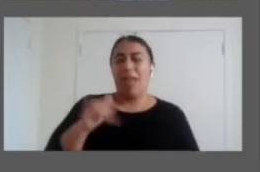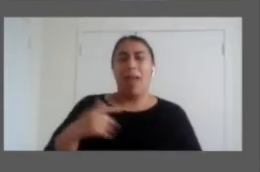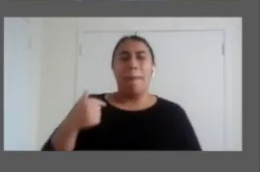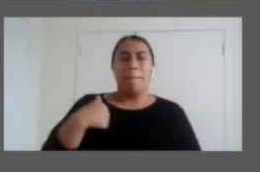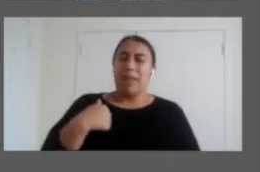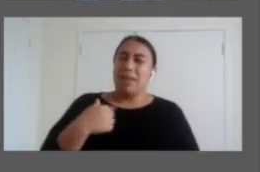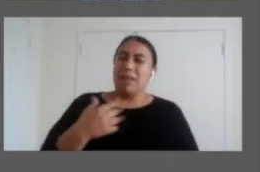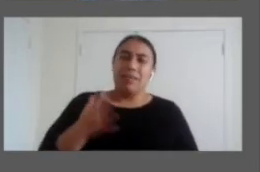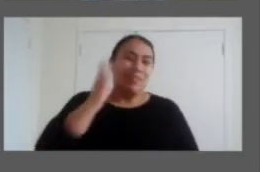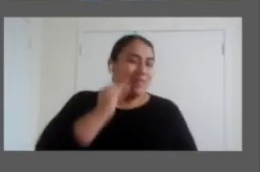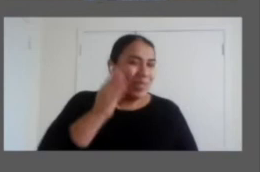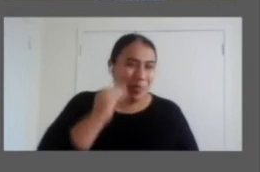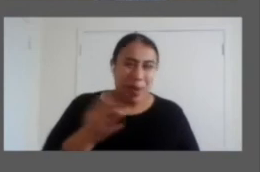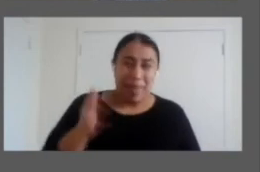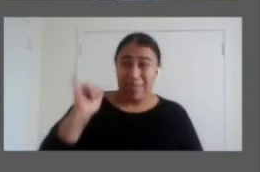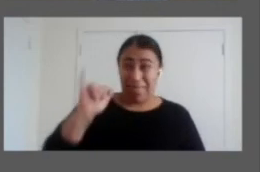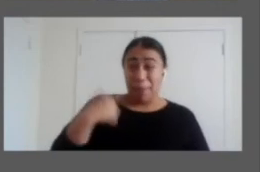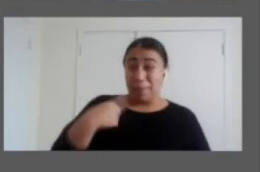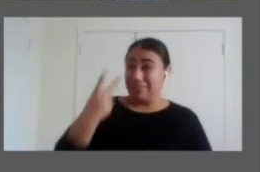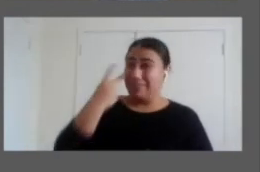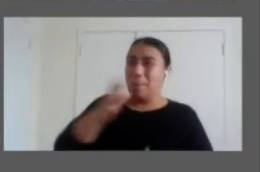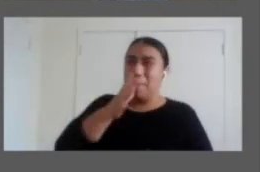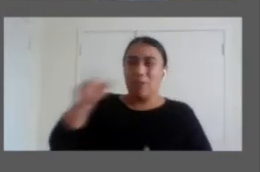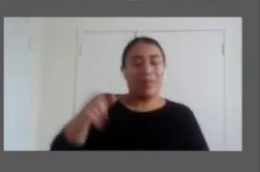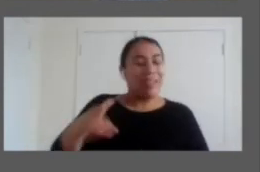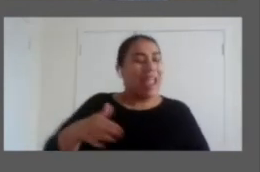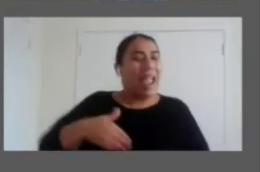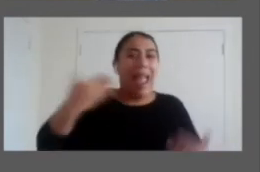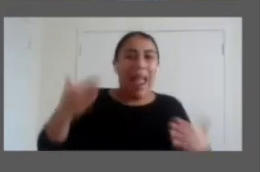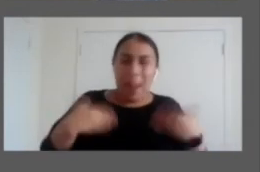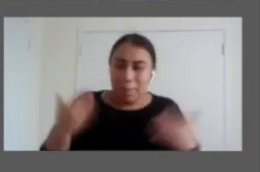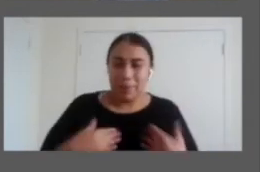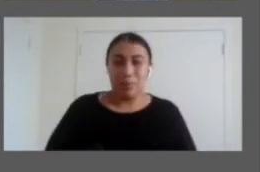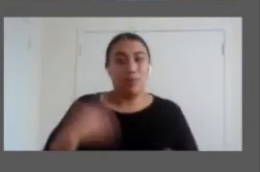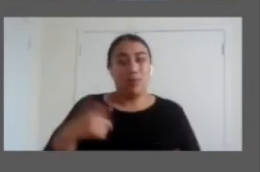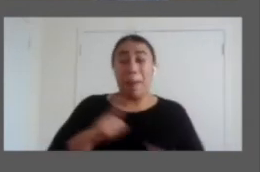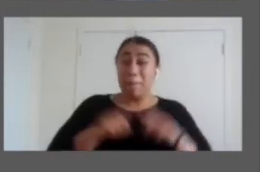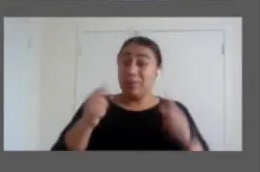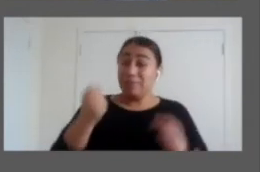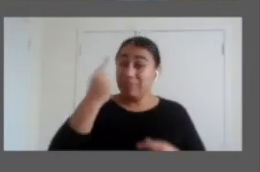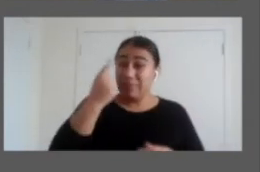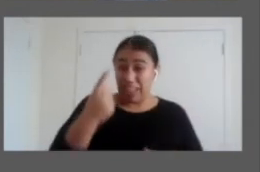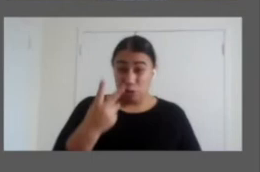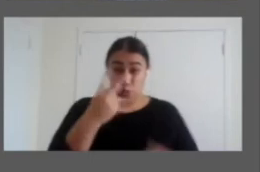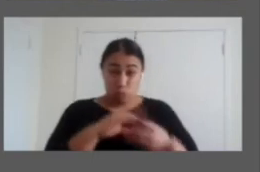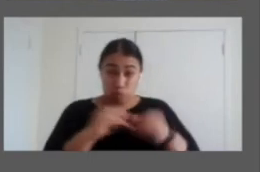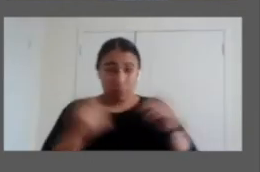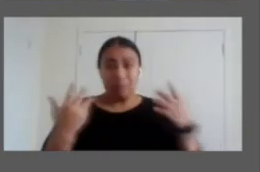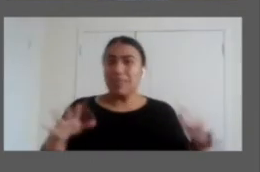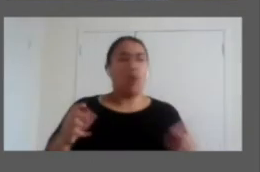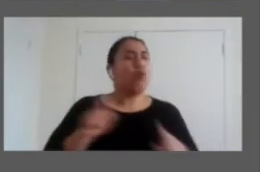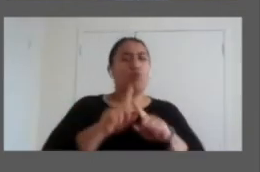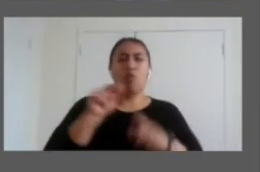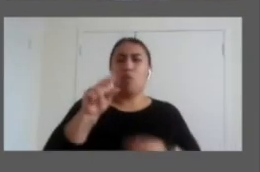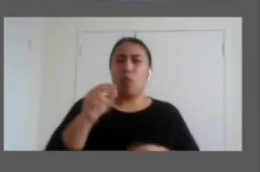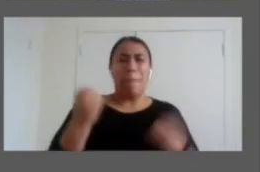The regulations for medical cannabis was established in July 2001, and it was very strict on who could qualify as a patient.